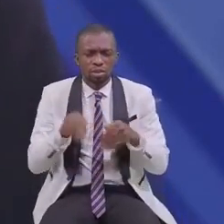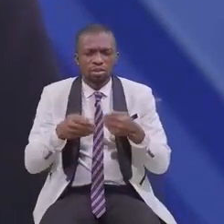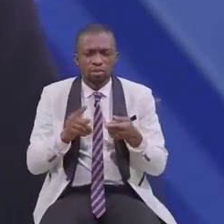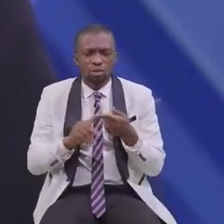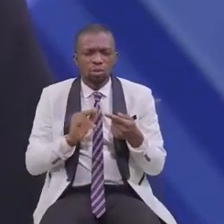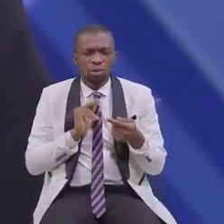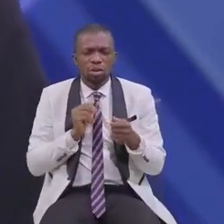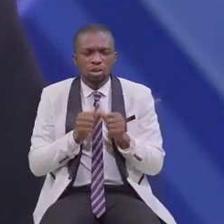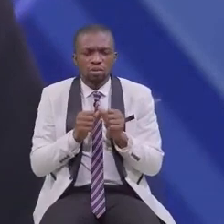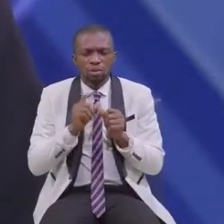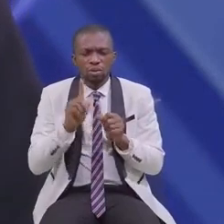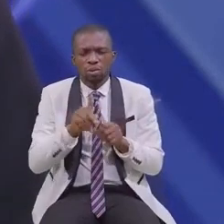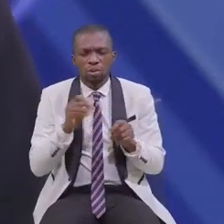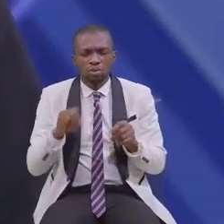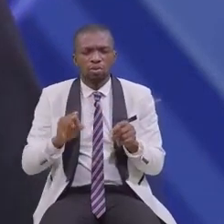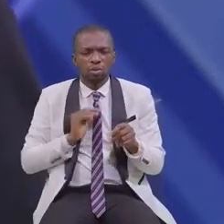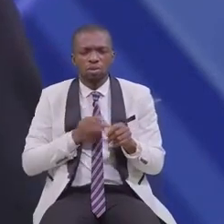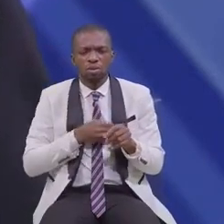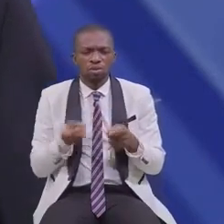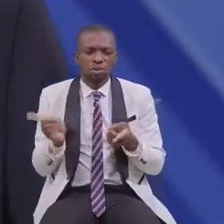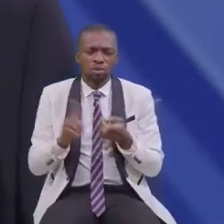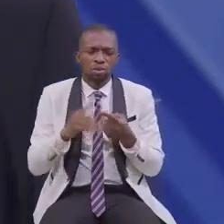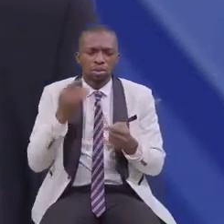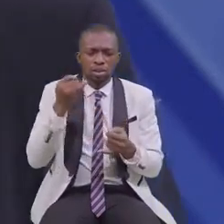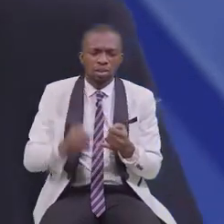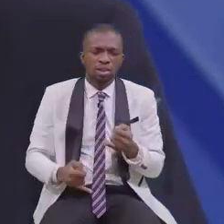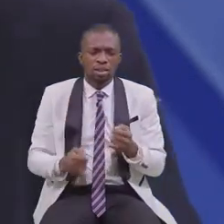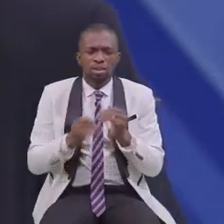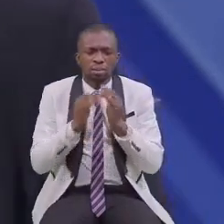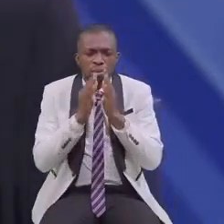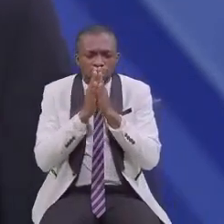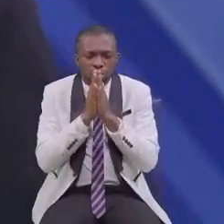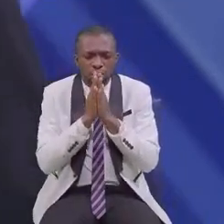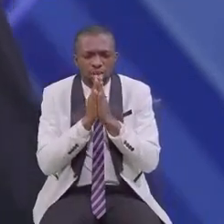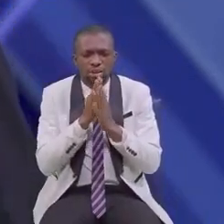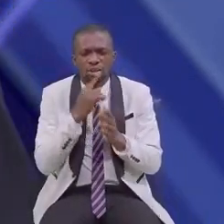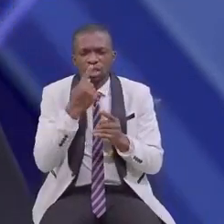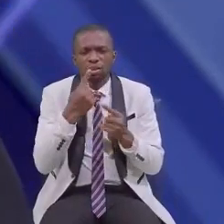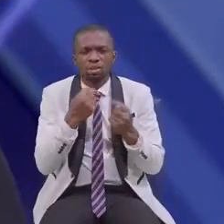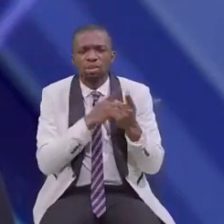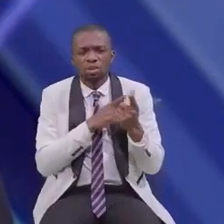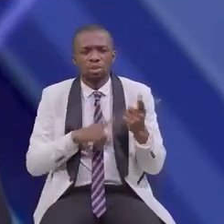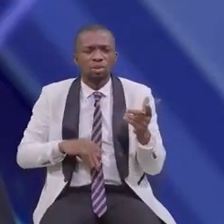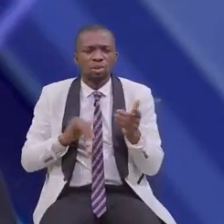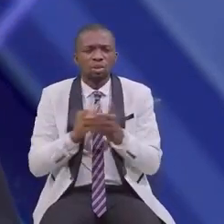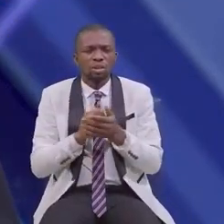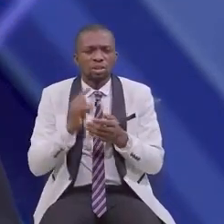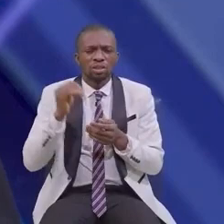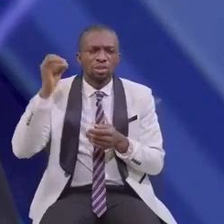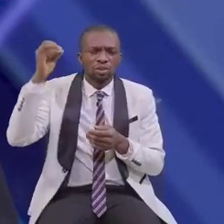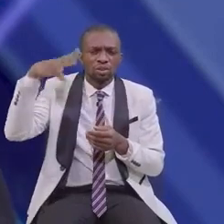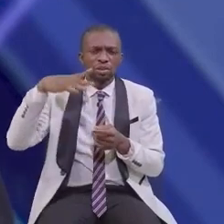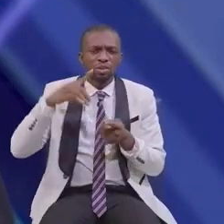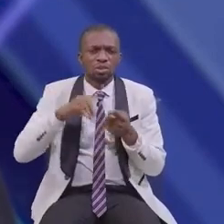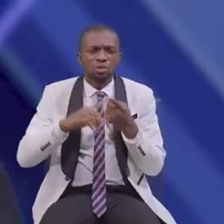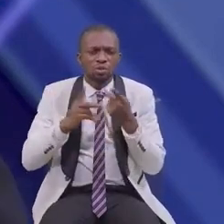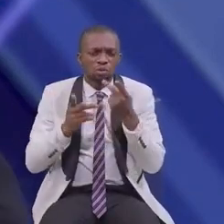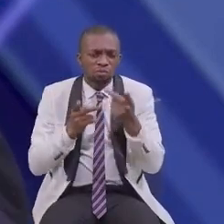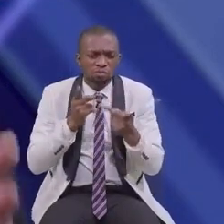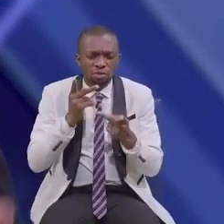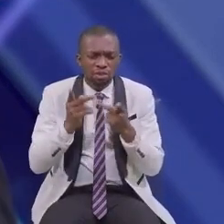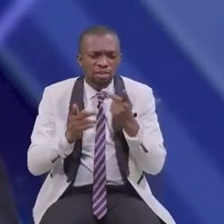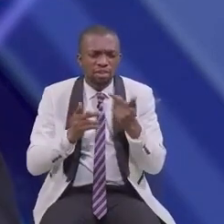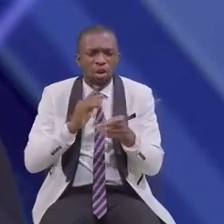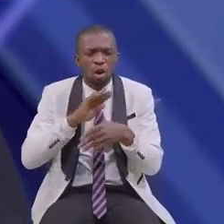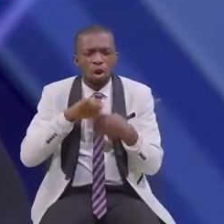us unto the end. Let us pray and tell the Lord that the grace to visit all